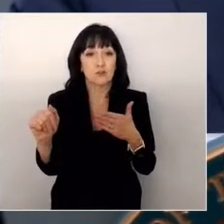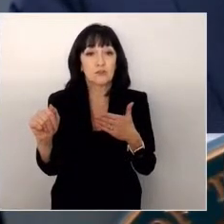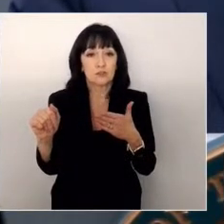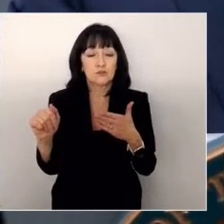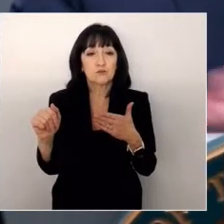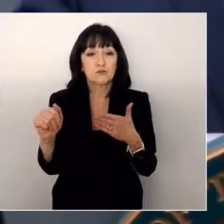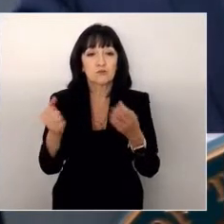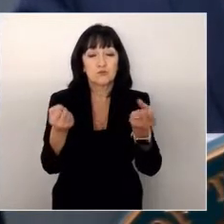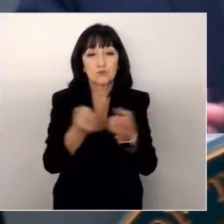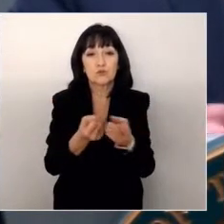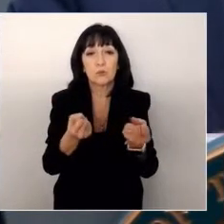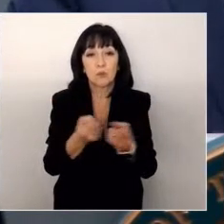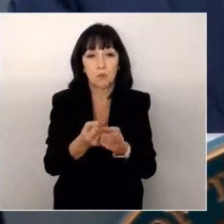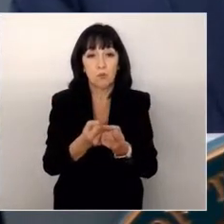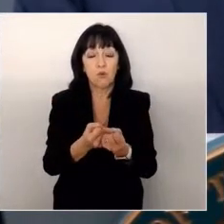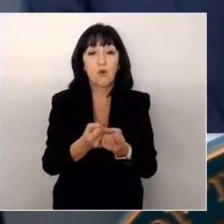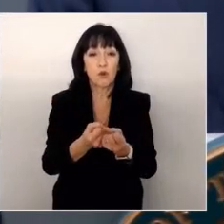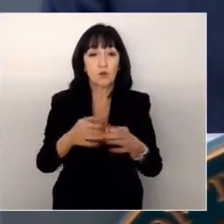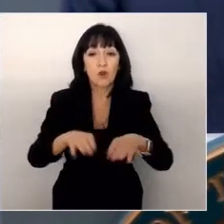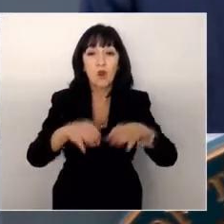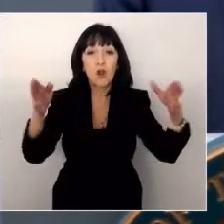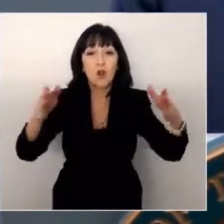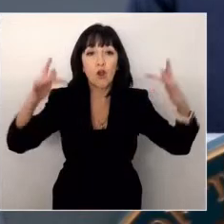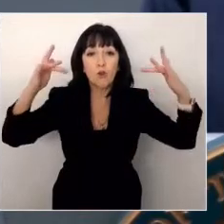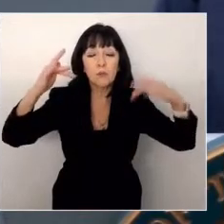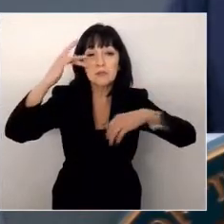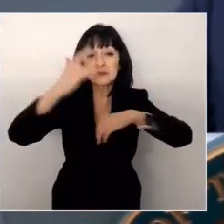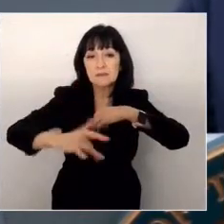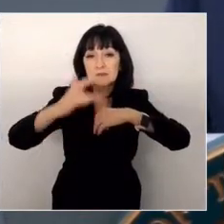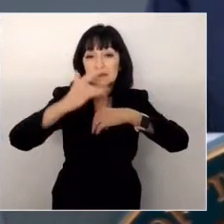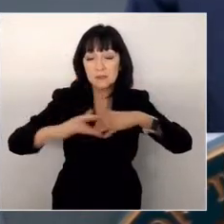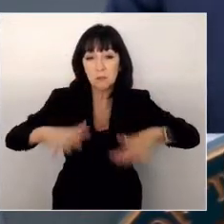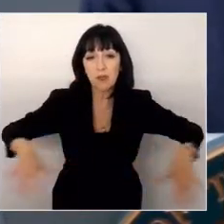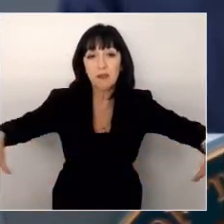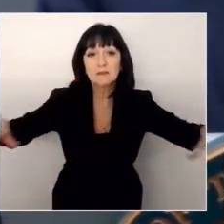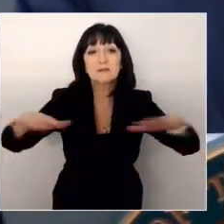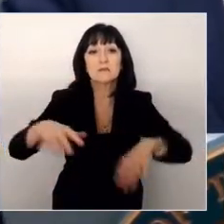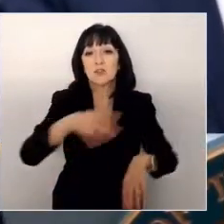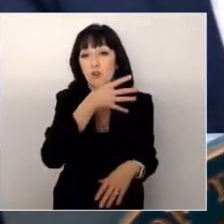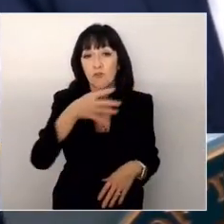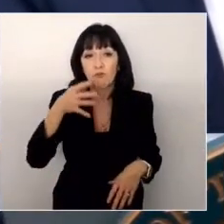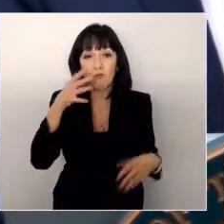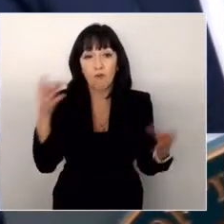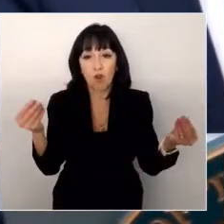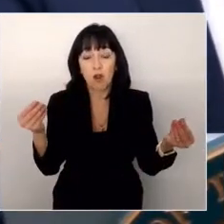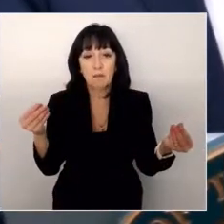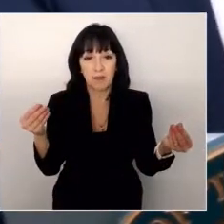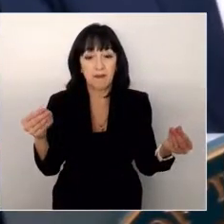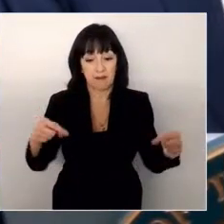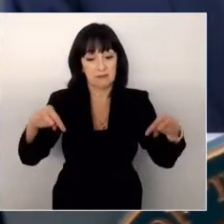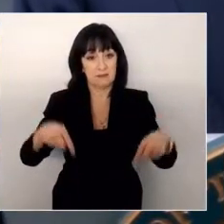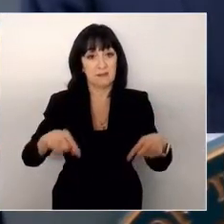preservation. Delaware has one of the most robust programs in the country.